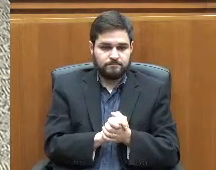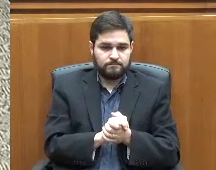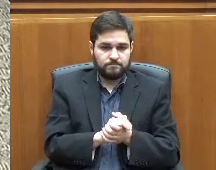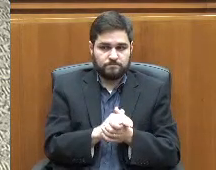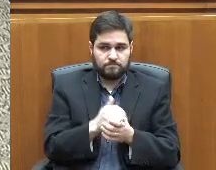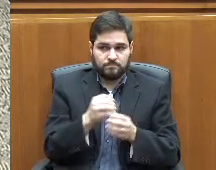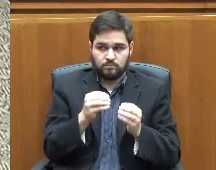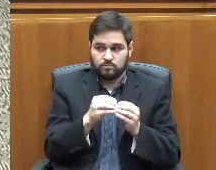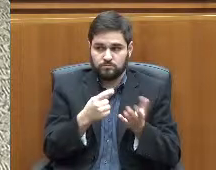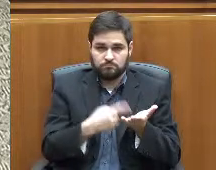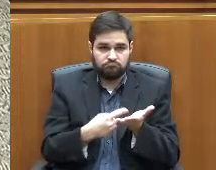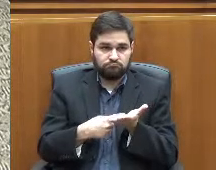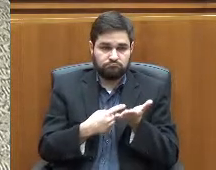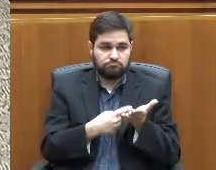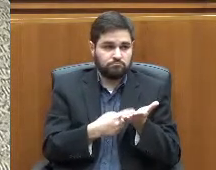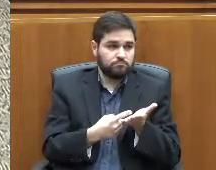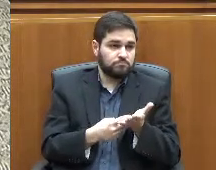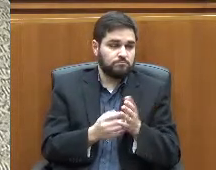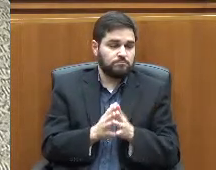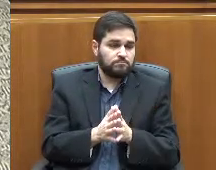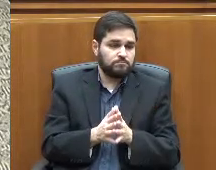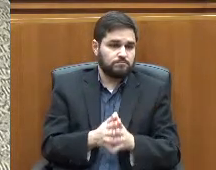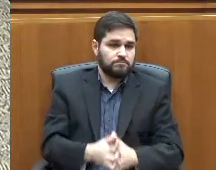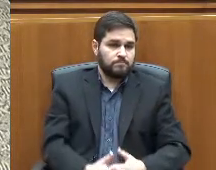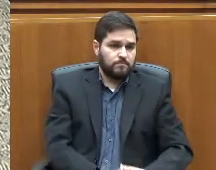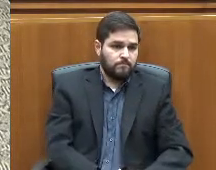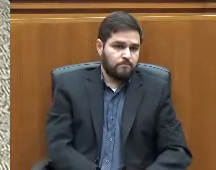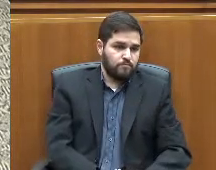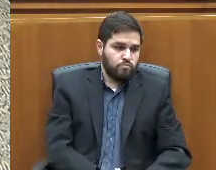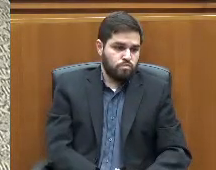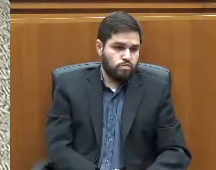More discussion? No?